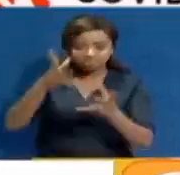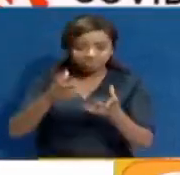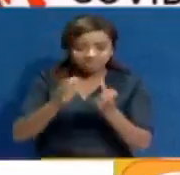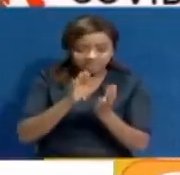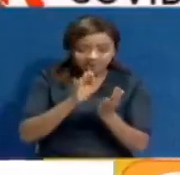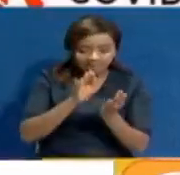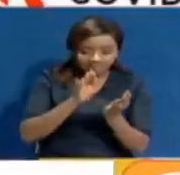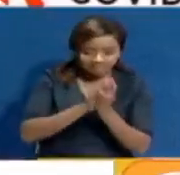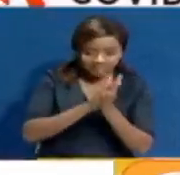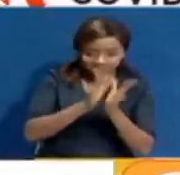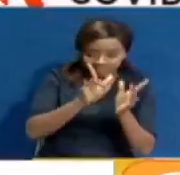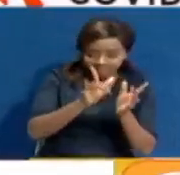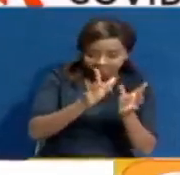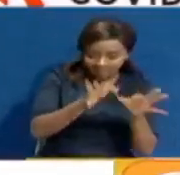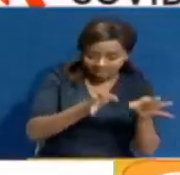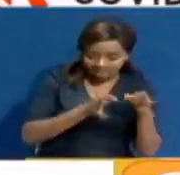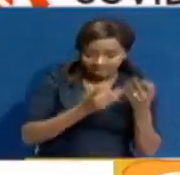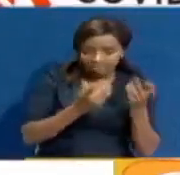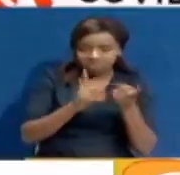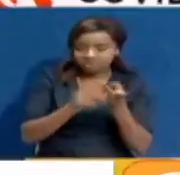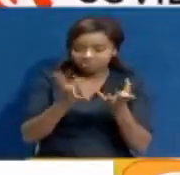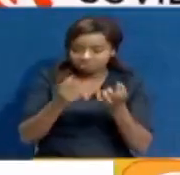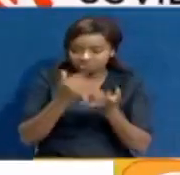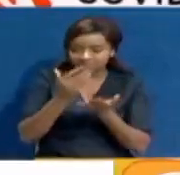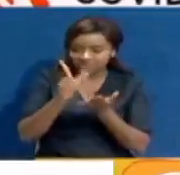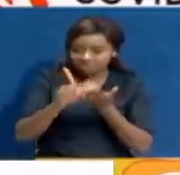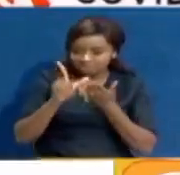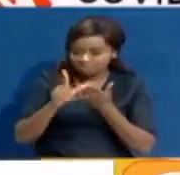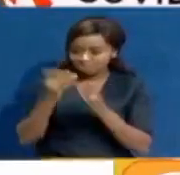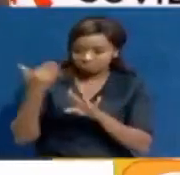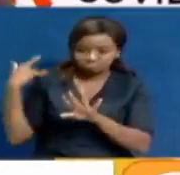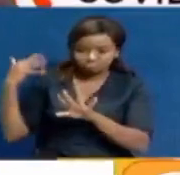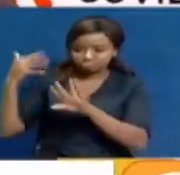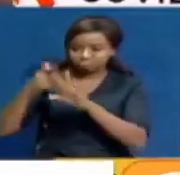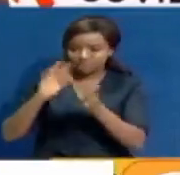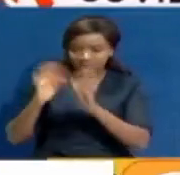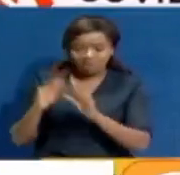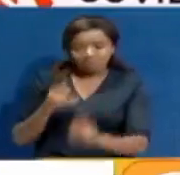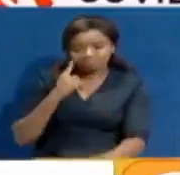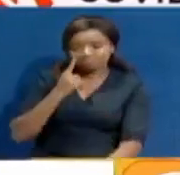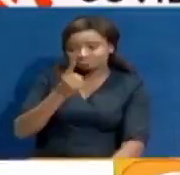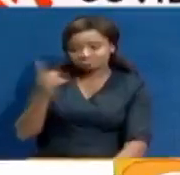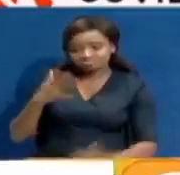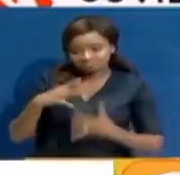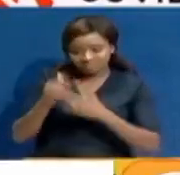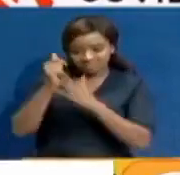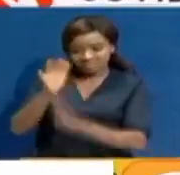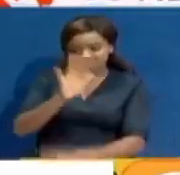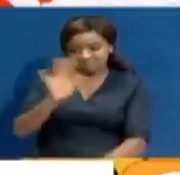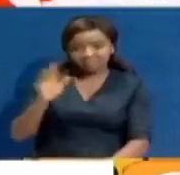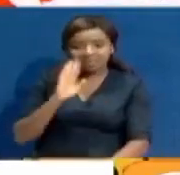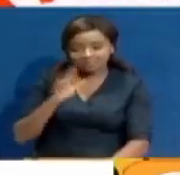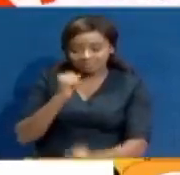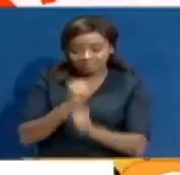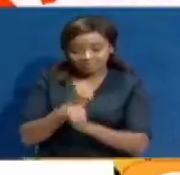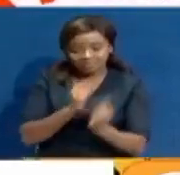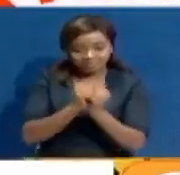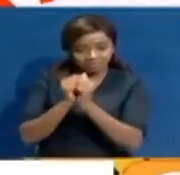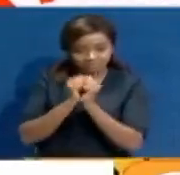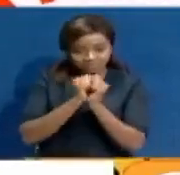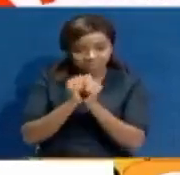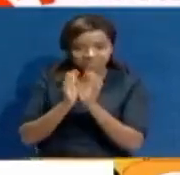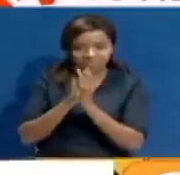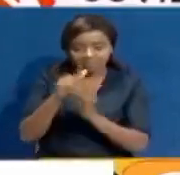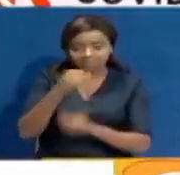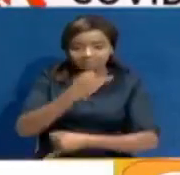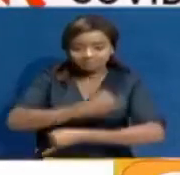history. And we are going to work with you to make sure. And I can see your leaders are also here. We're going to work with